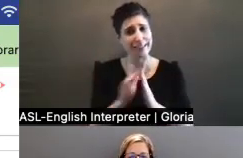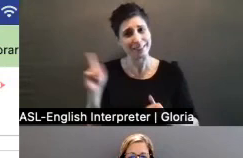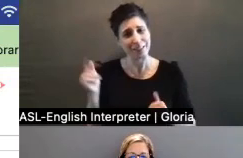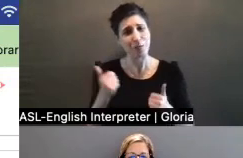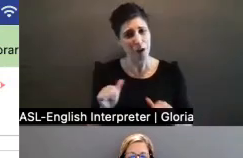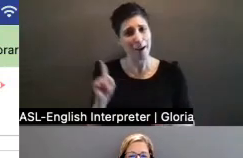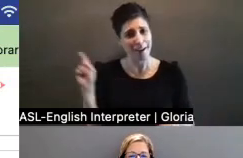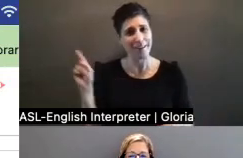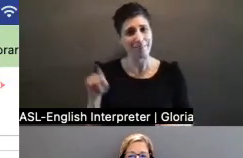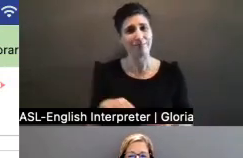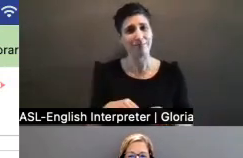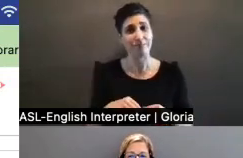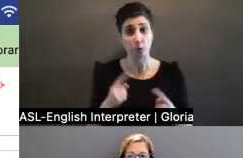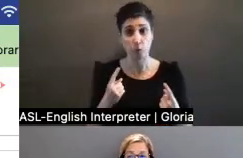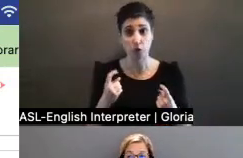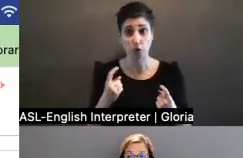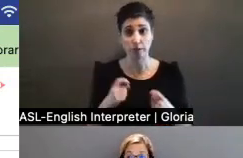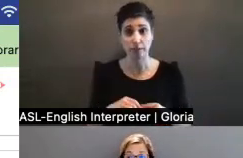Questions